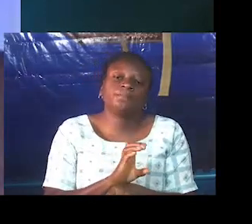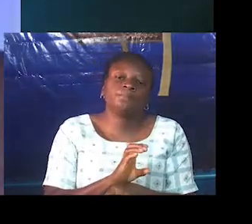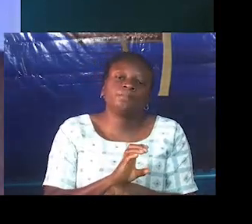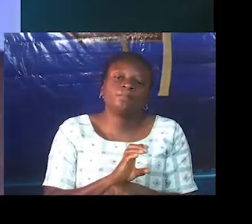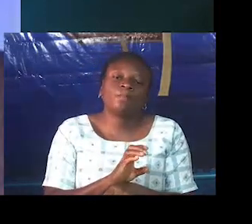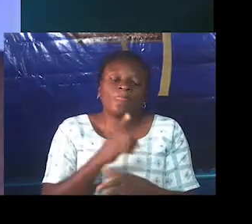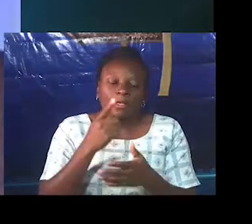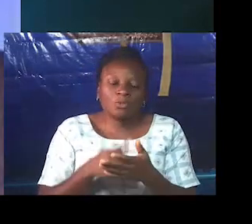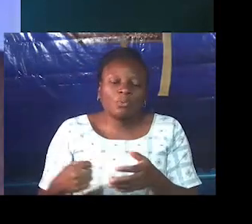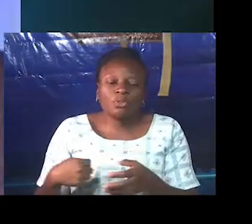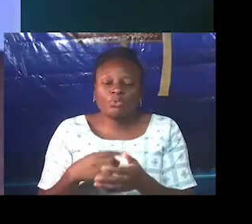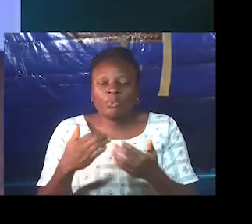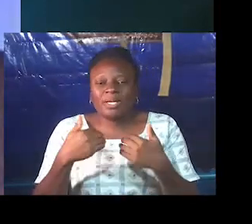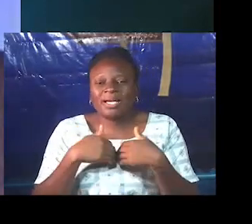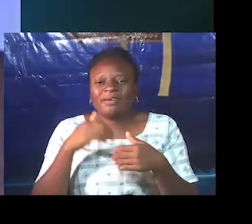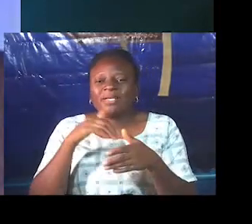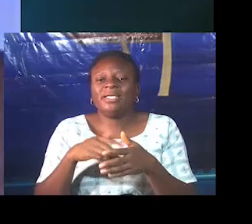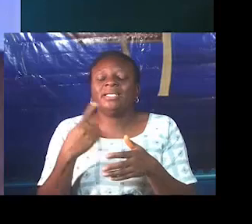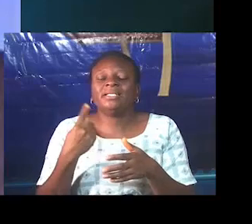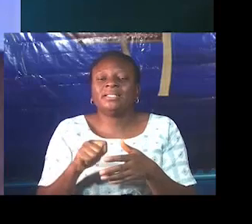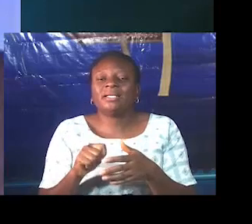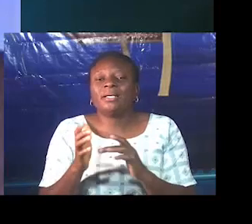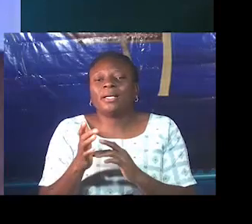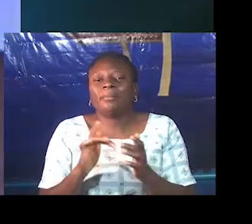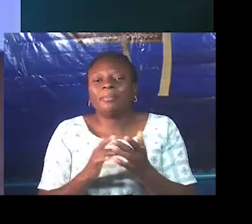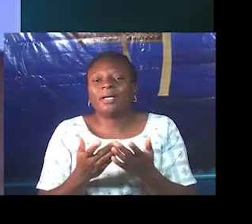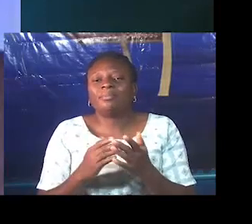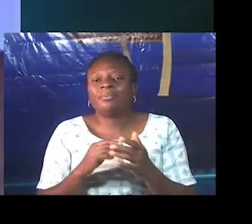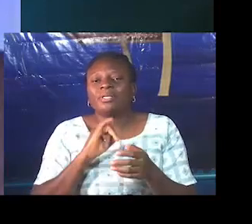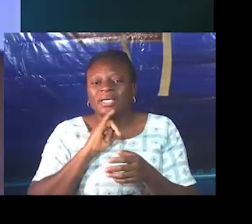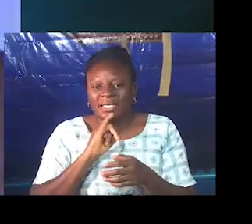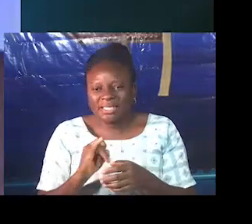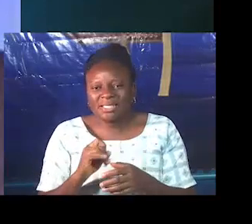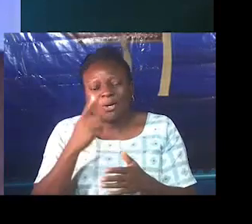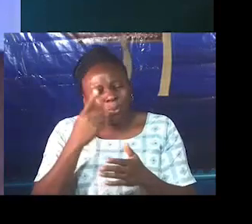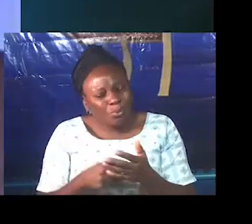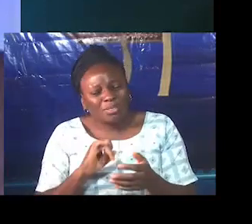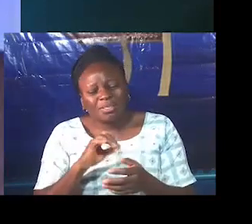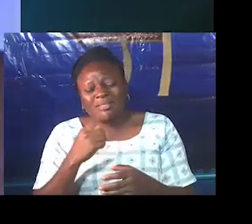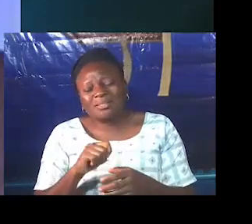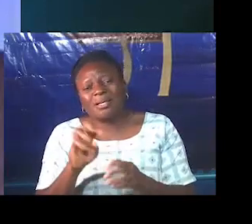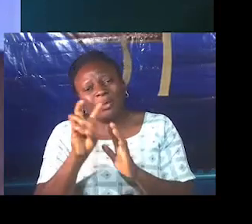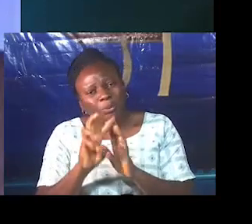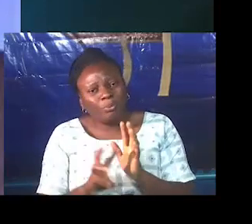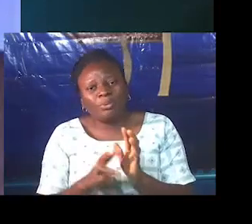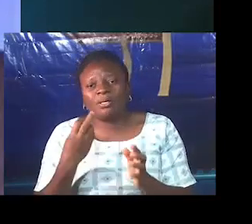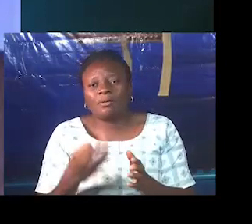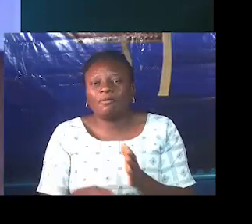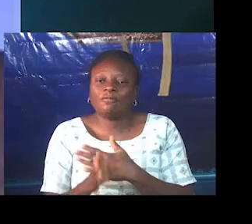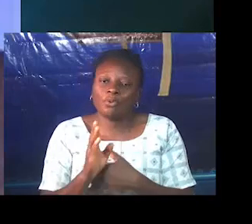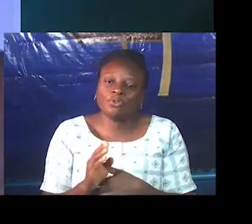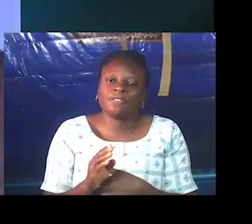in the word of God is, what is the will of God? And when something is the will of God, God is going to pour his